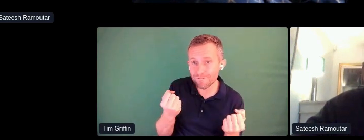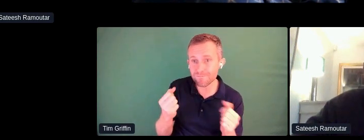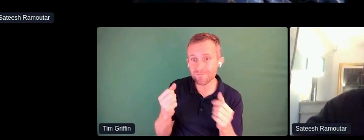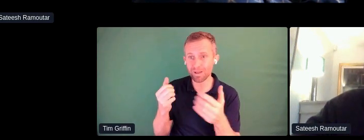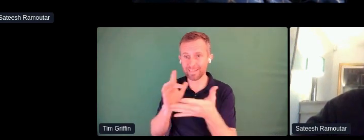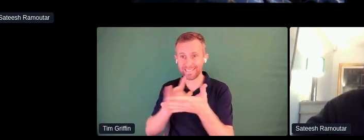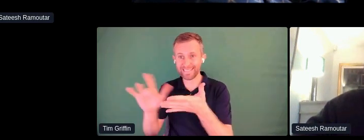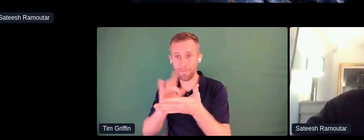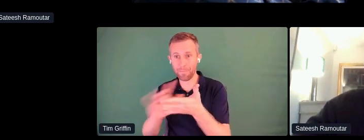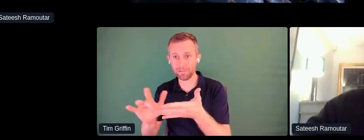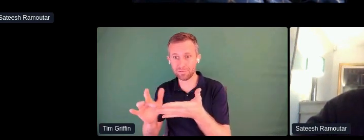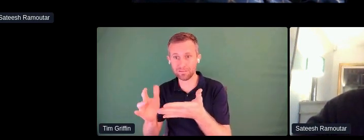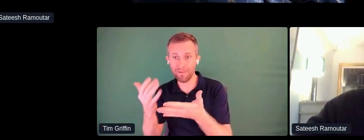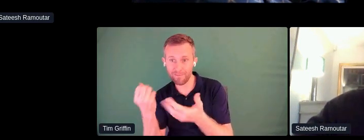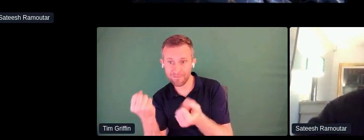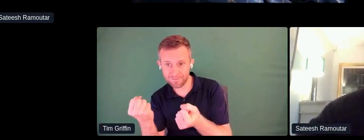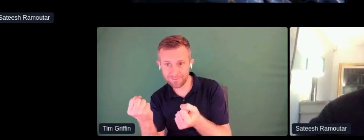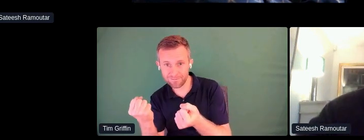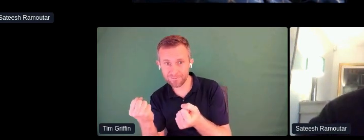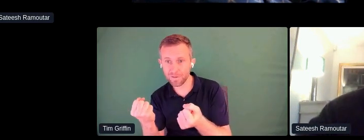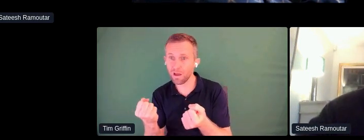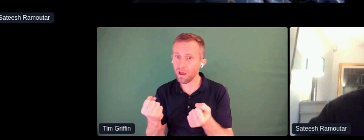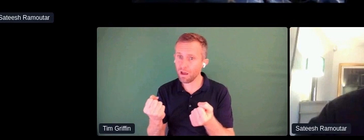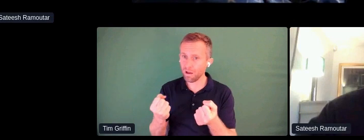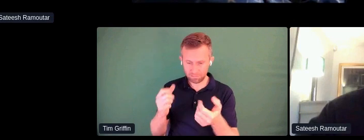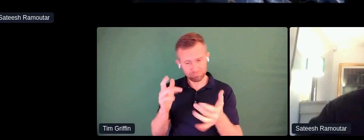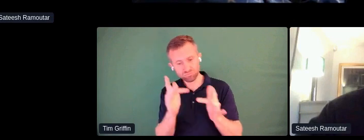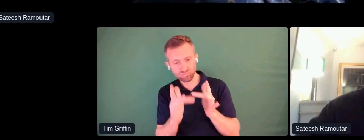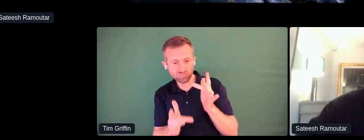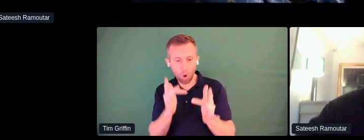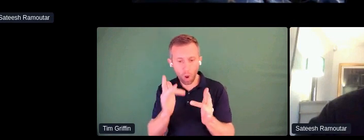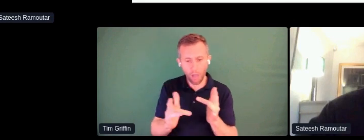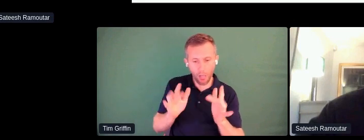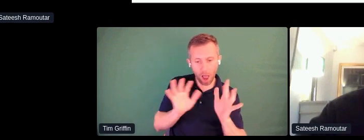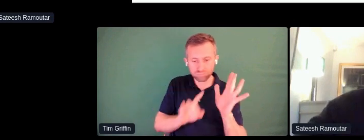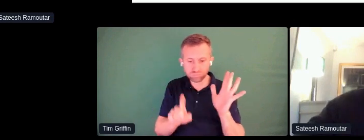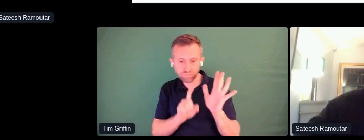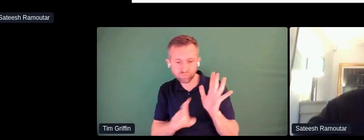very competent. But he's starting to get slight dexterity and visual impairment.